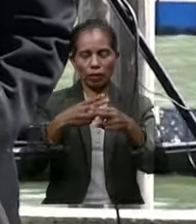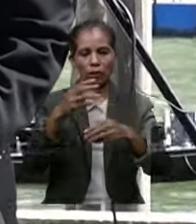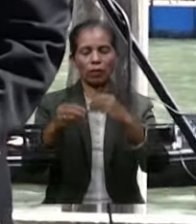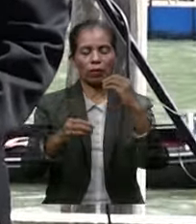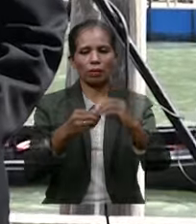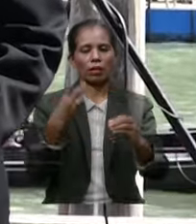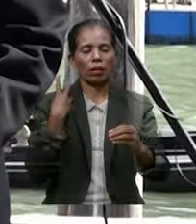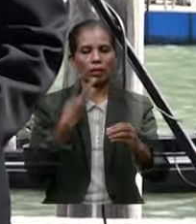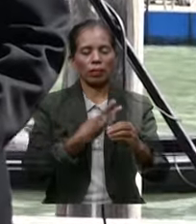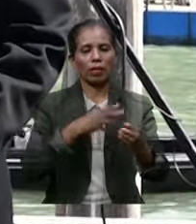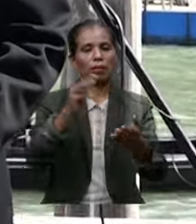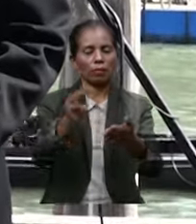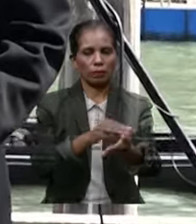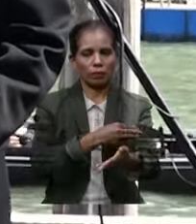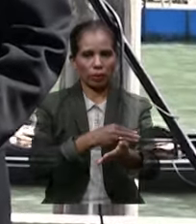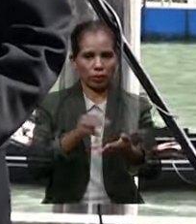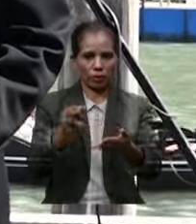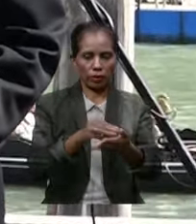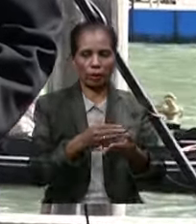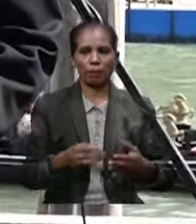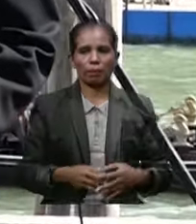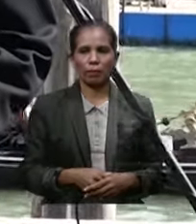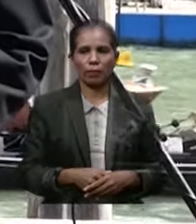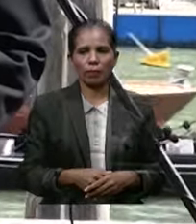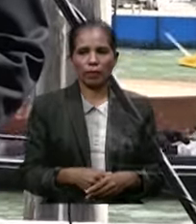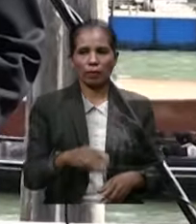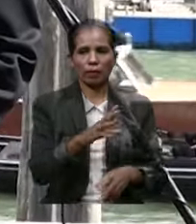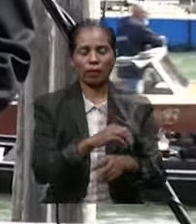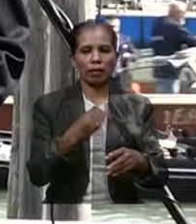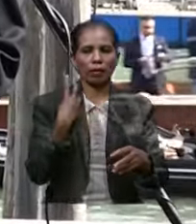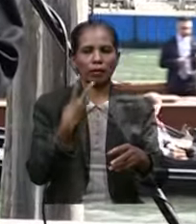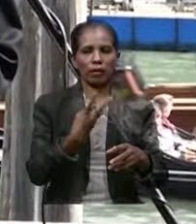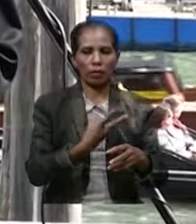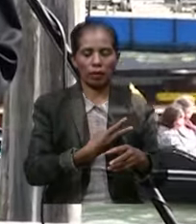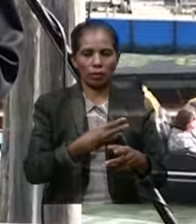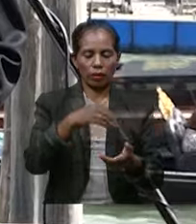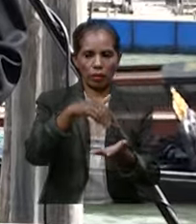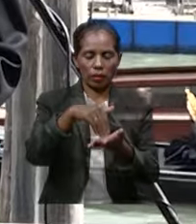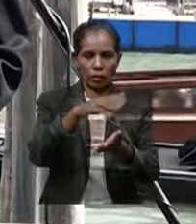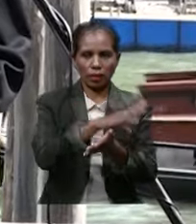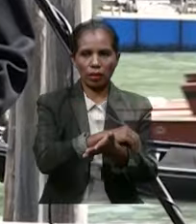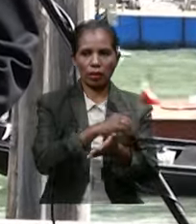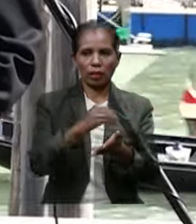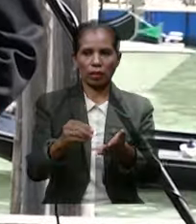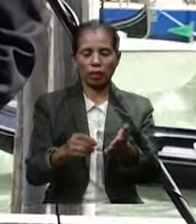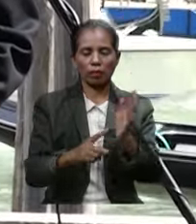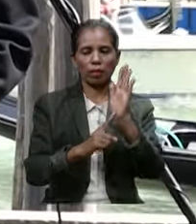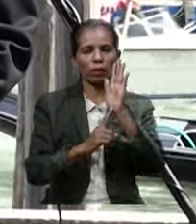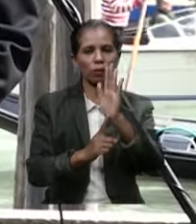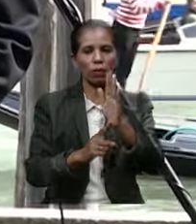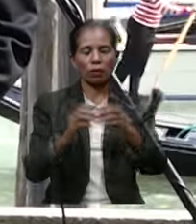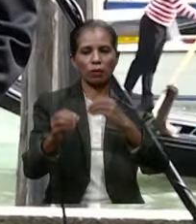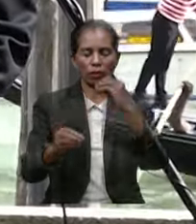and music. We want our rich cultural heritage to underpin the development of